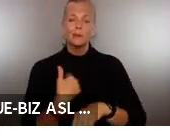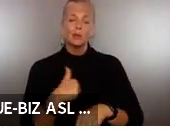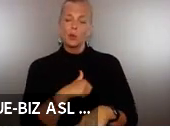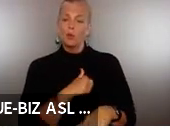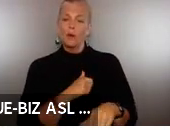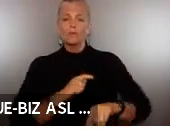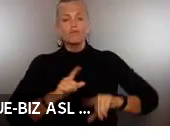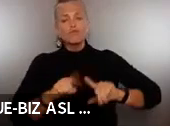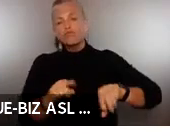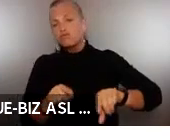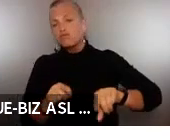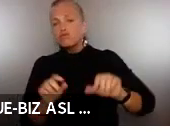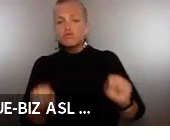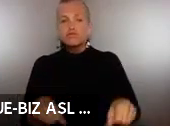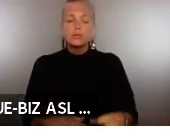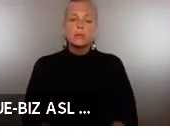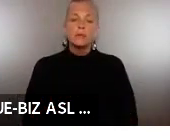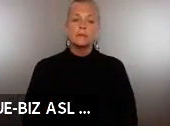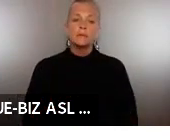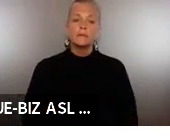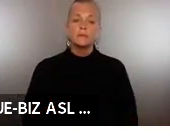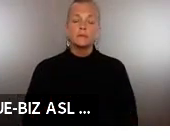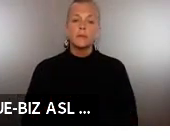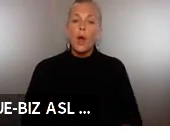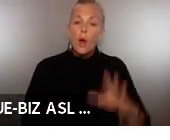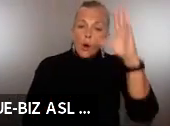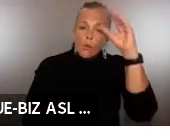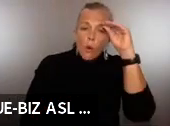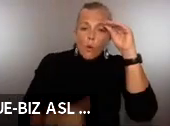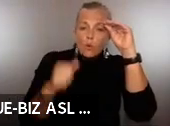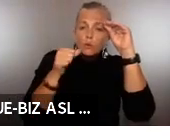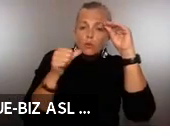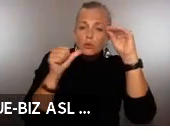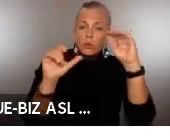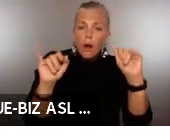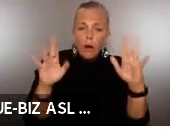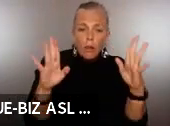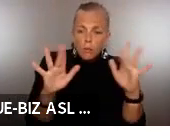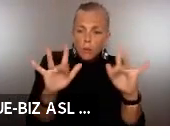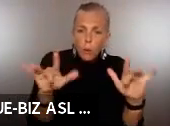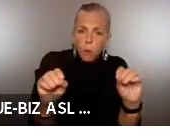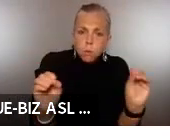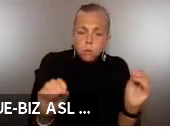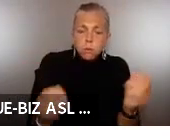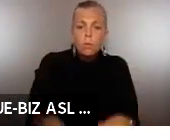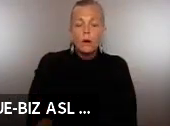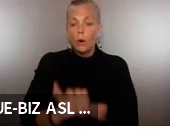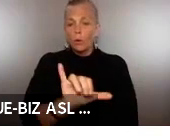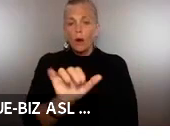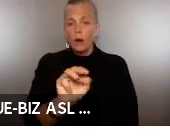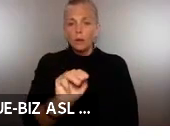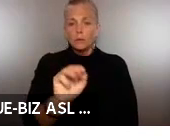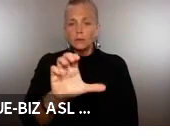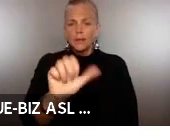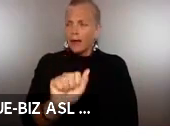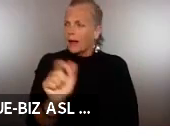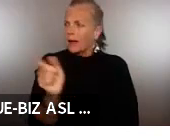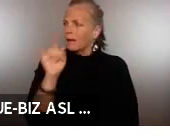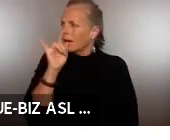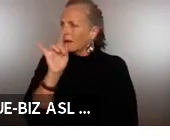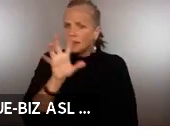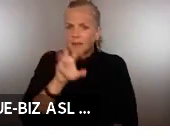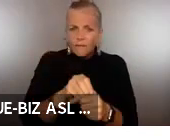been seeing no more Boys and Girls Clubs. I haven't been seeing kids getting involved at the YMCAs. I haven't been, you know,